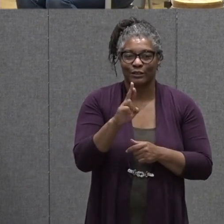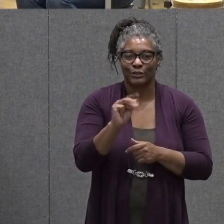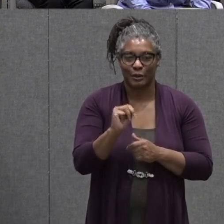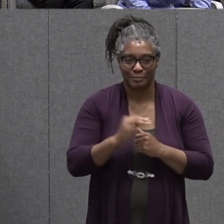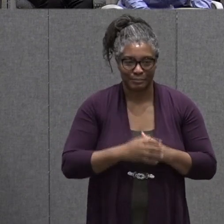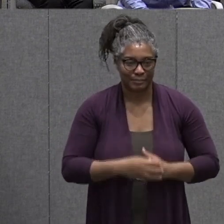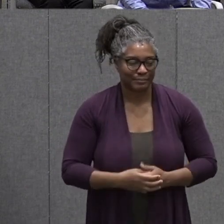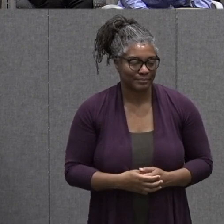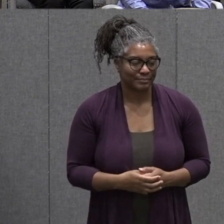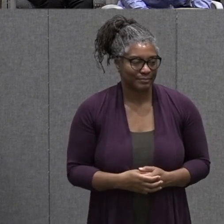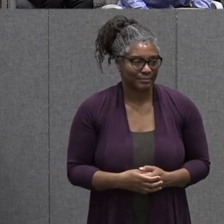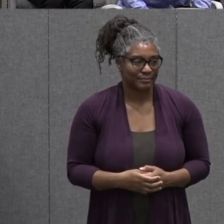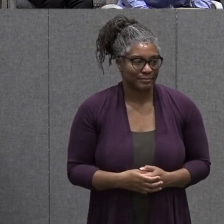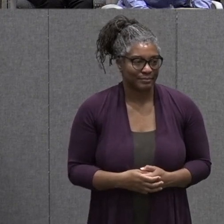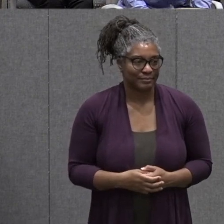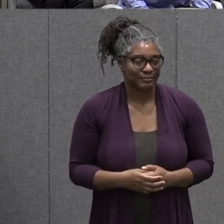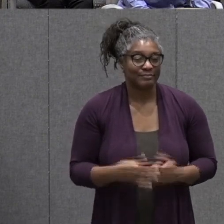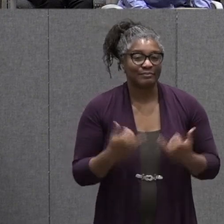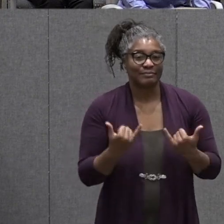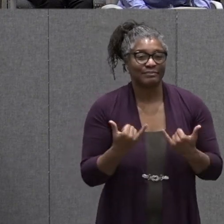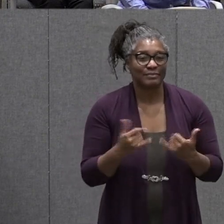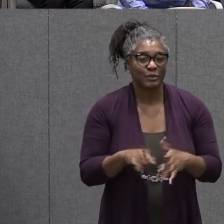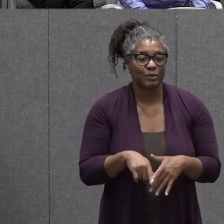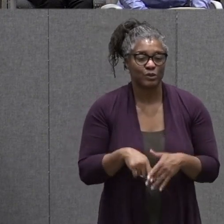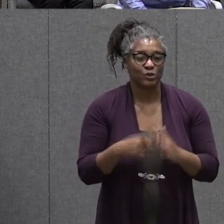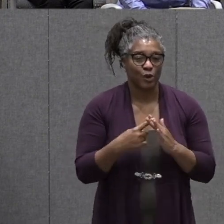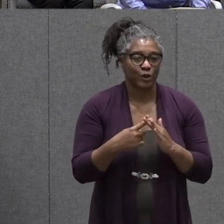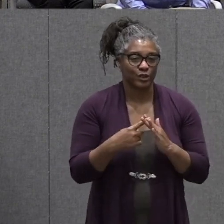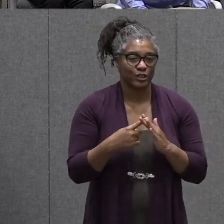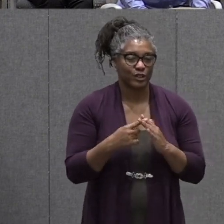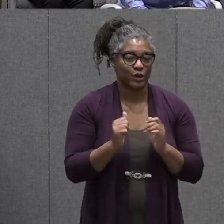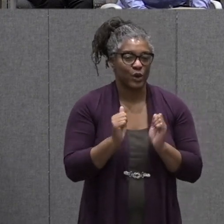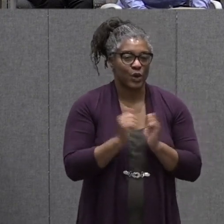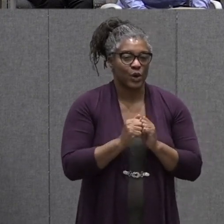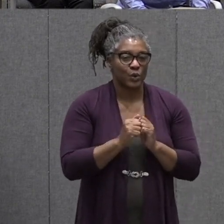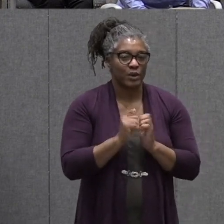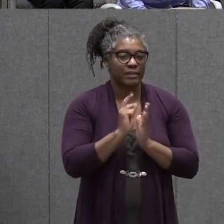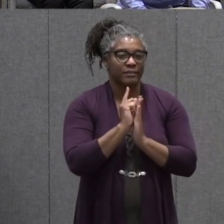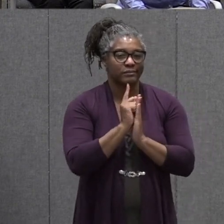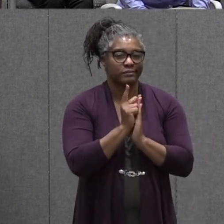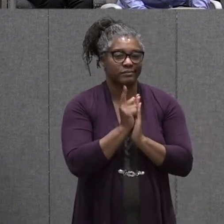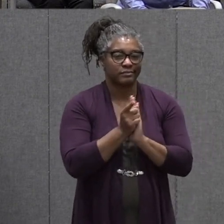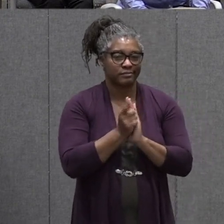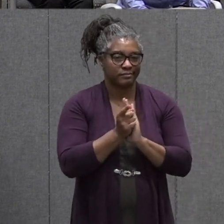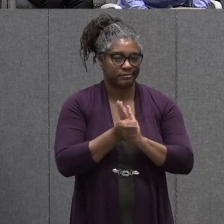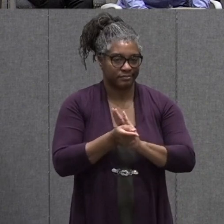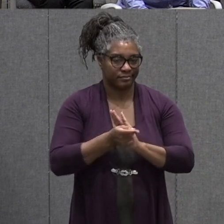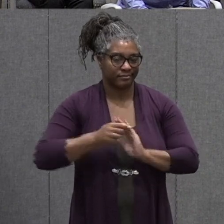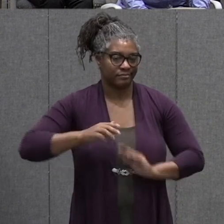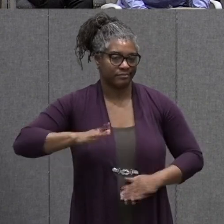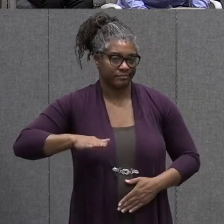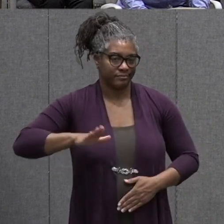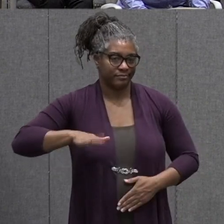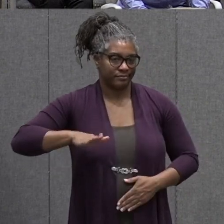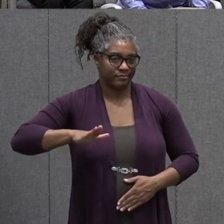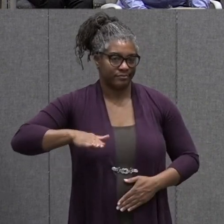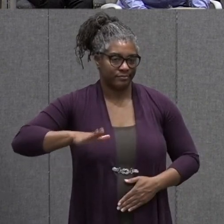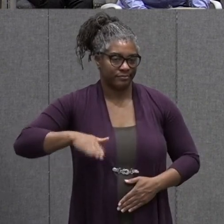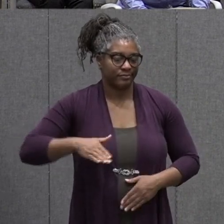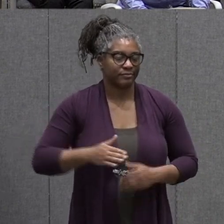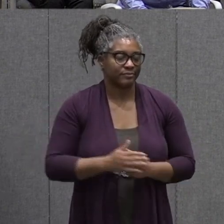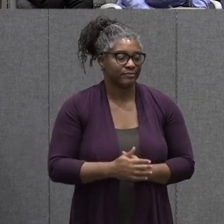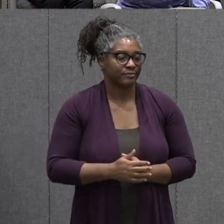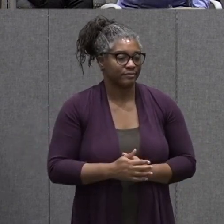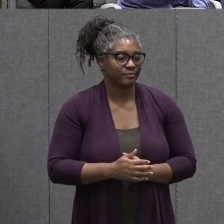going to start off the way we did before with our timeline. And we're going to start off with the slow